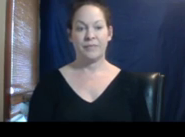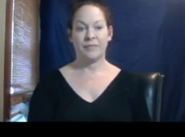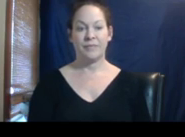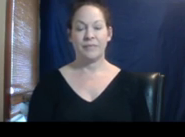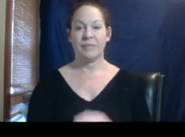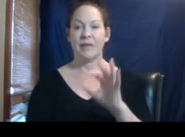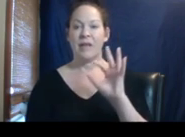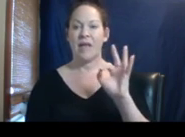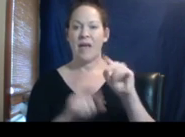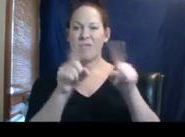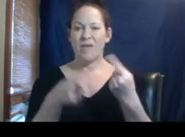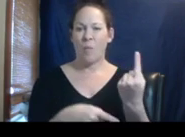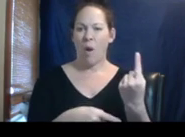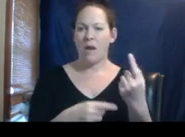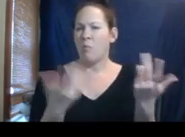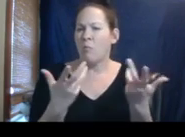f of 1 is.